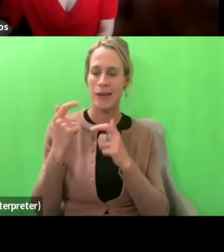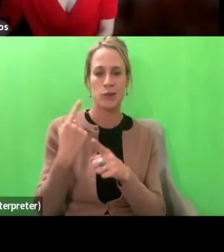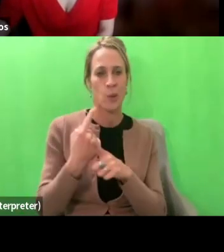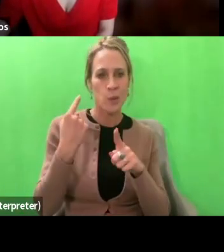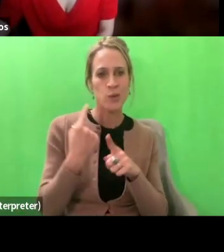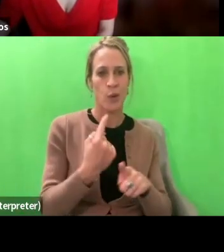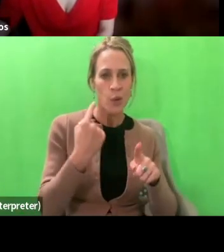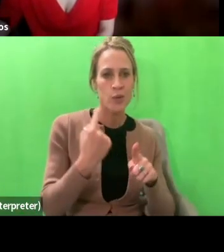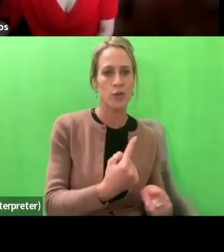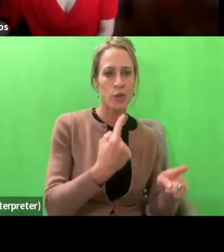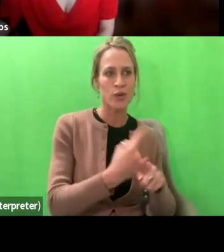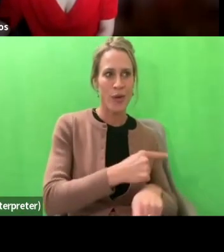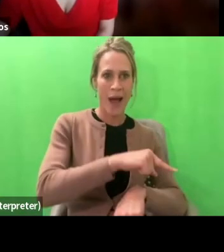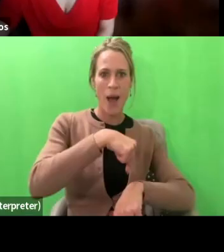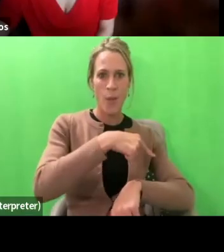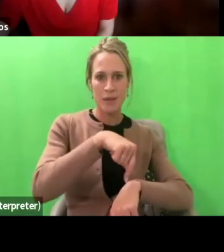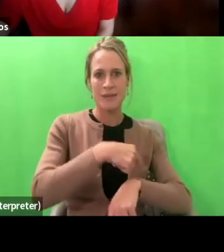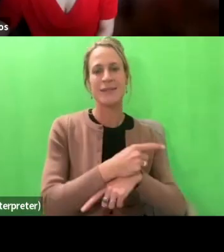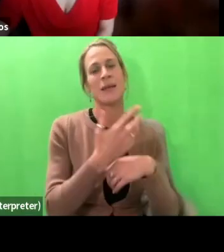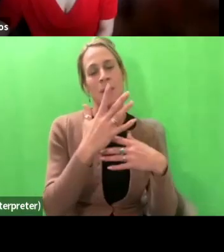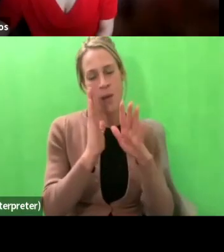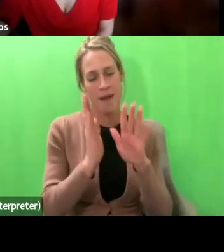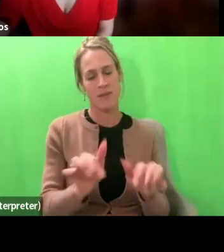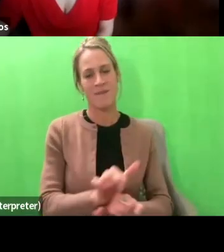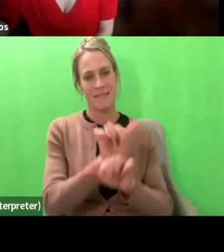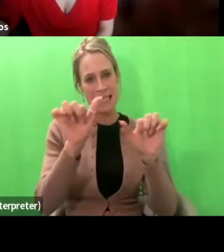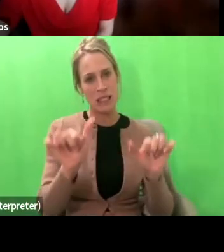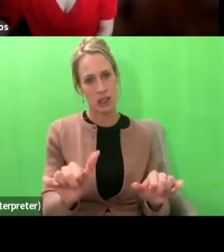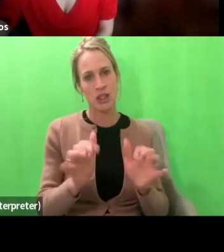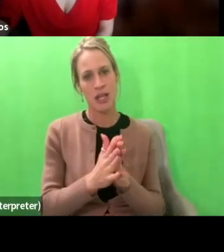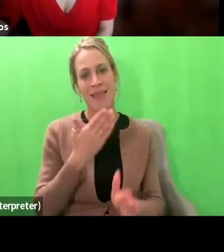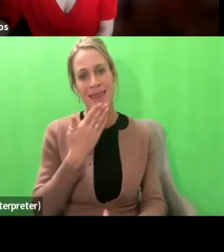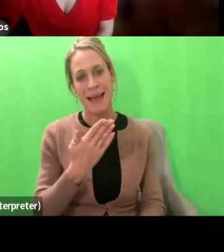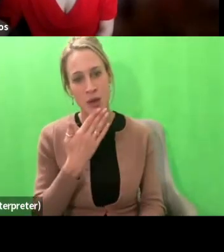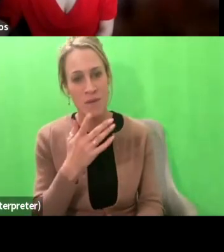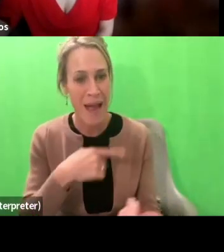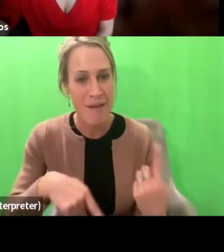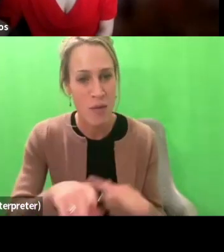I think, but we have to wrap it up now. Thank